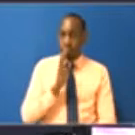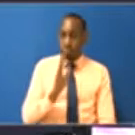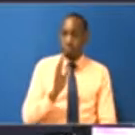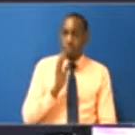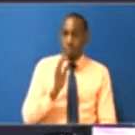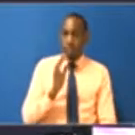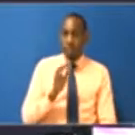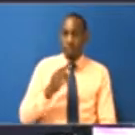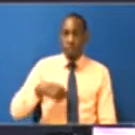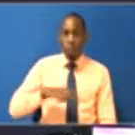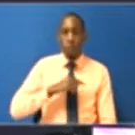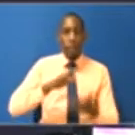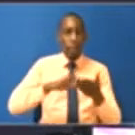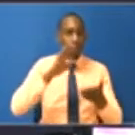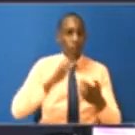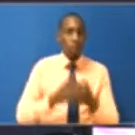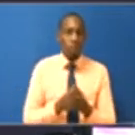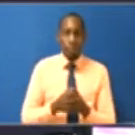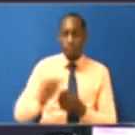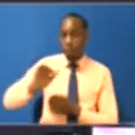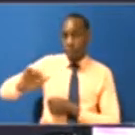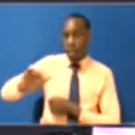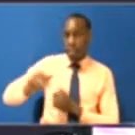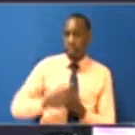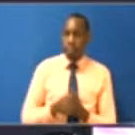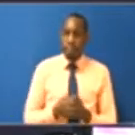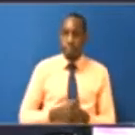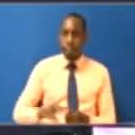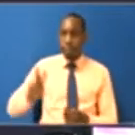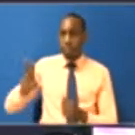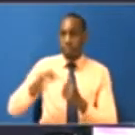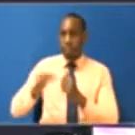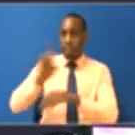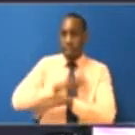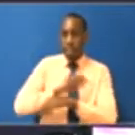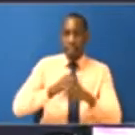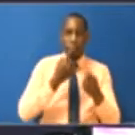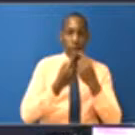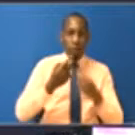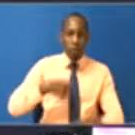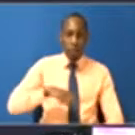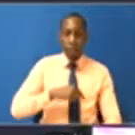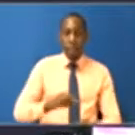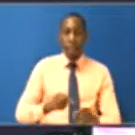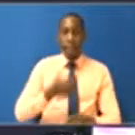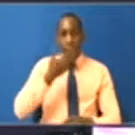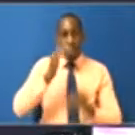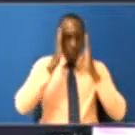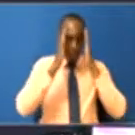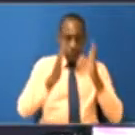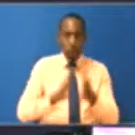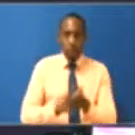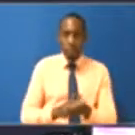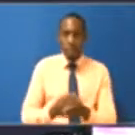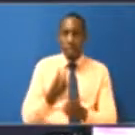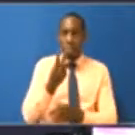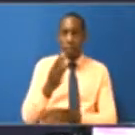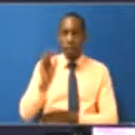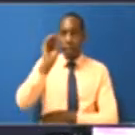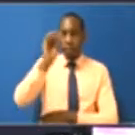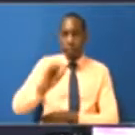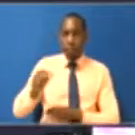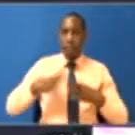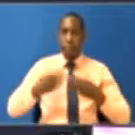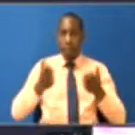to us much more in the remaining 28 days and as they do they need to focus on the 24 percent